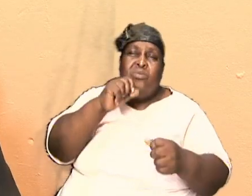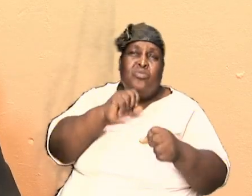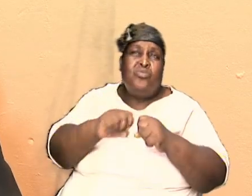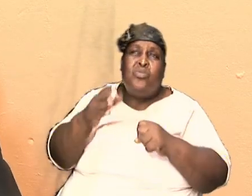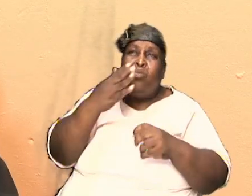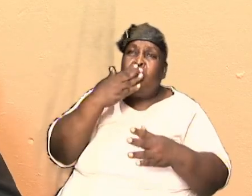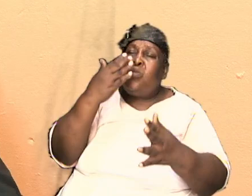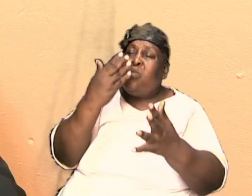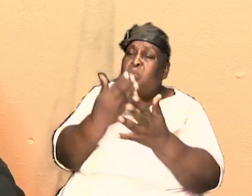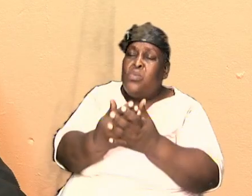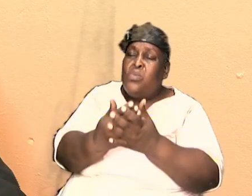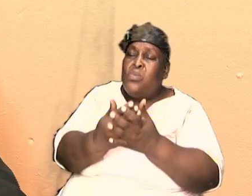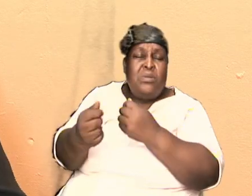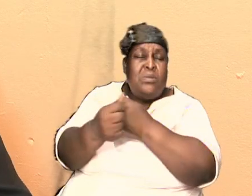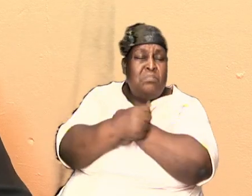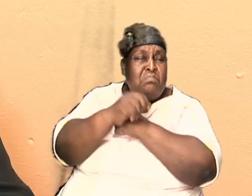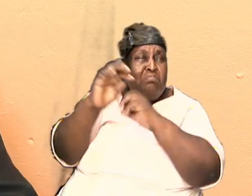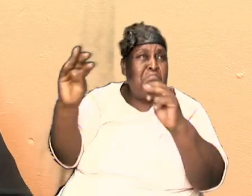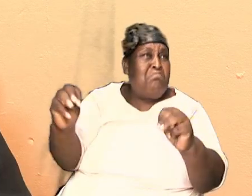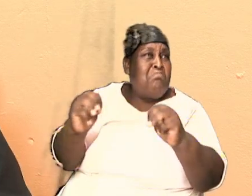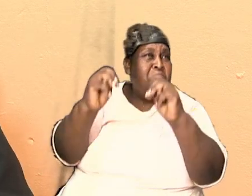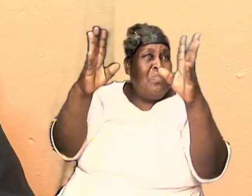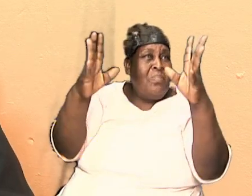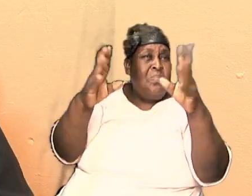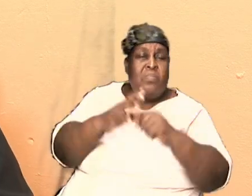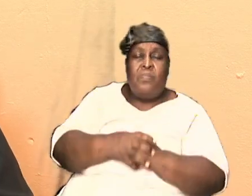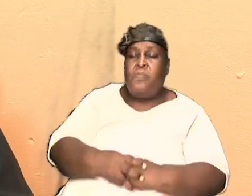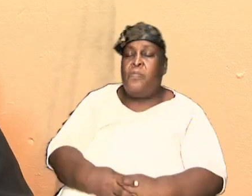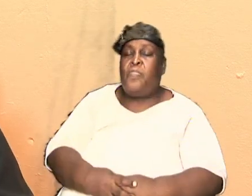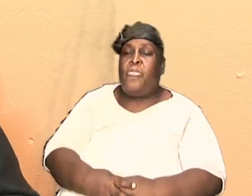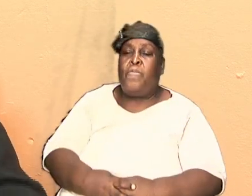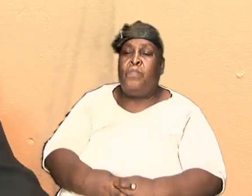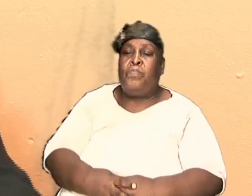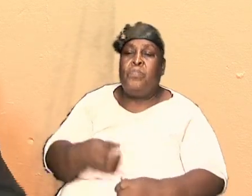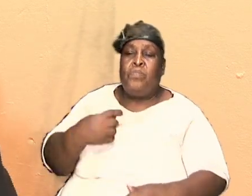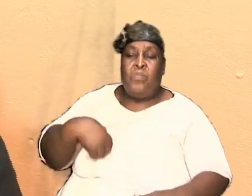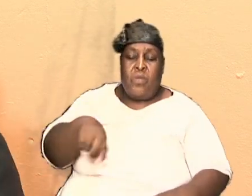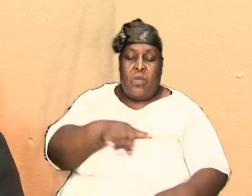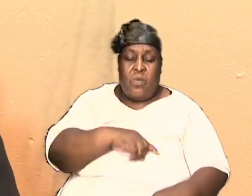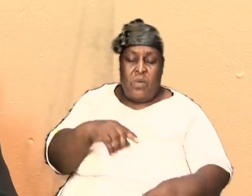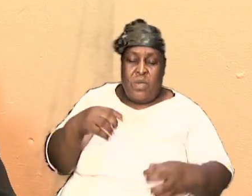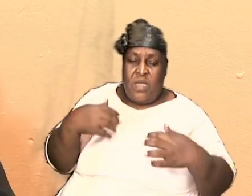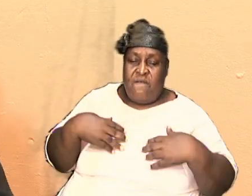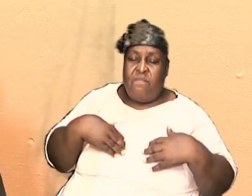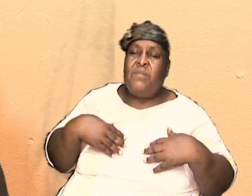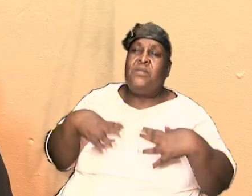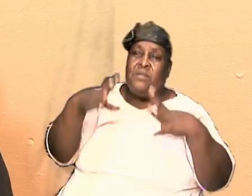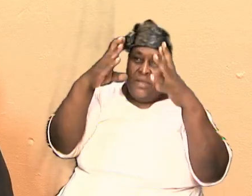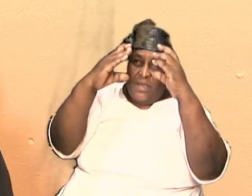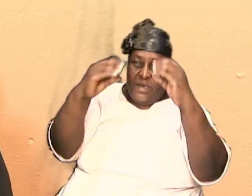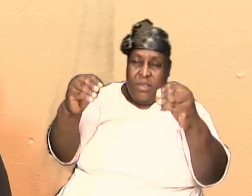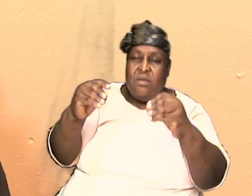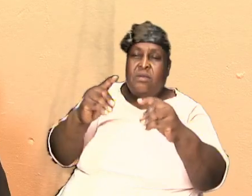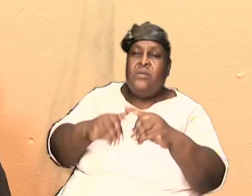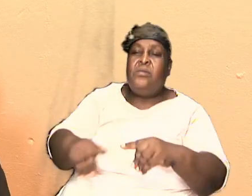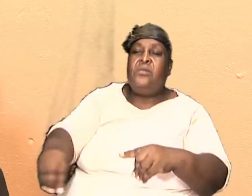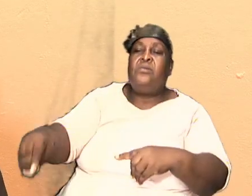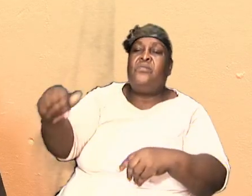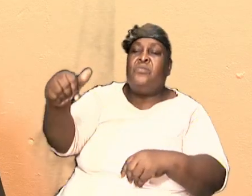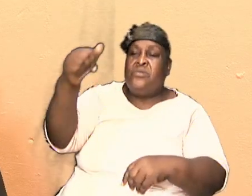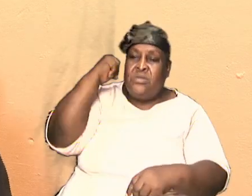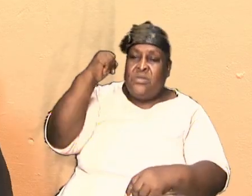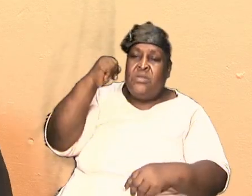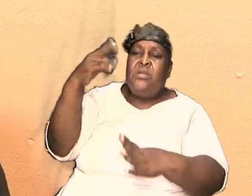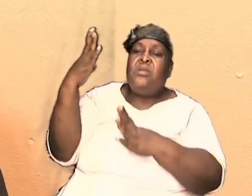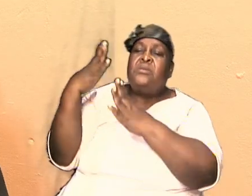so marvelous. So we have been talking about the rejected and the accepted kings.